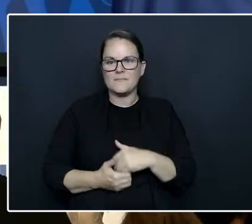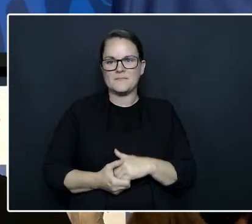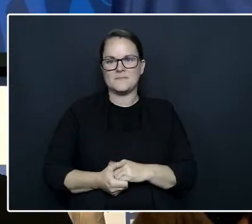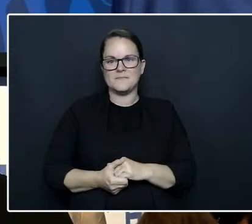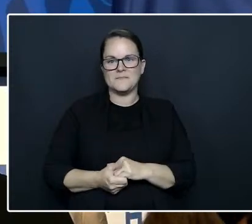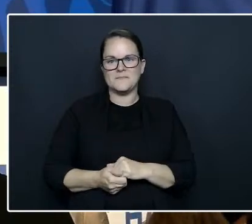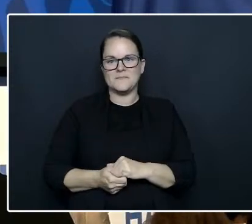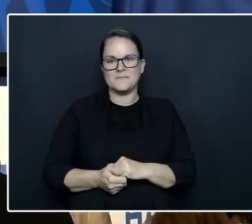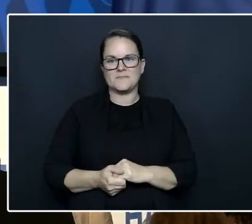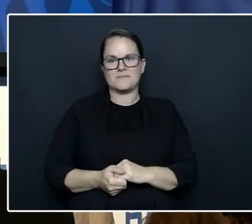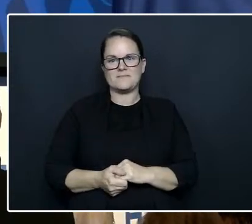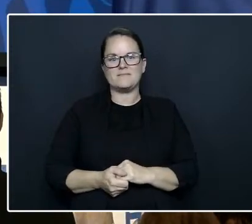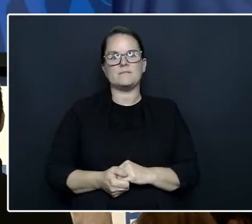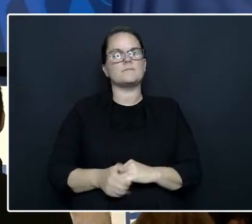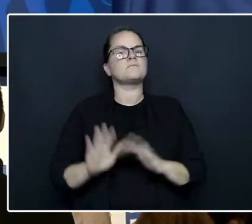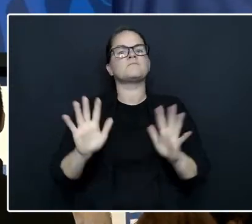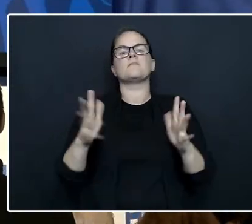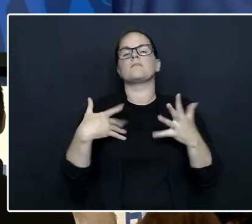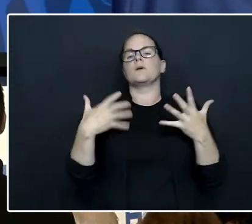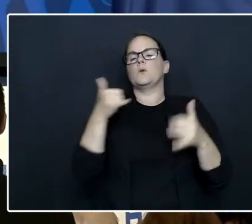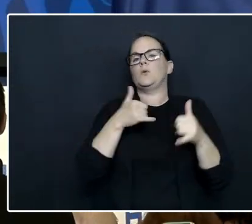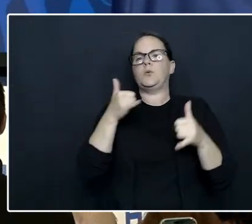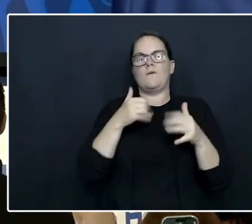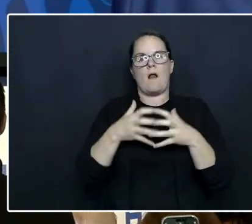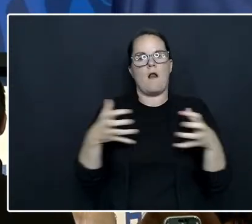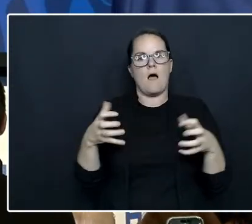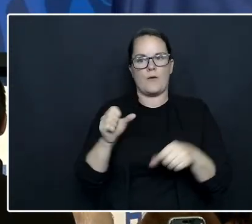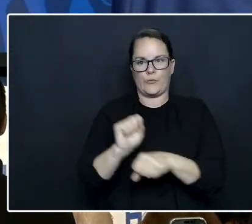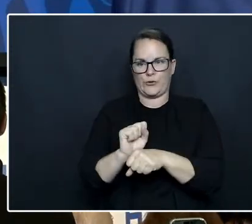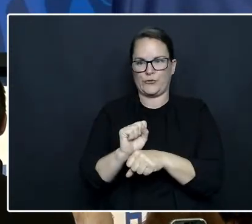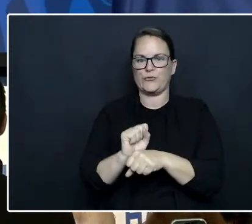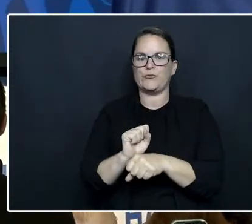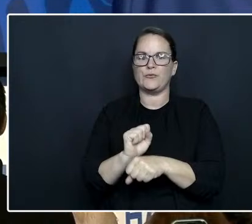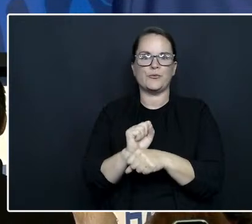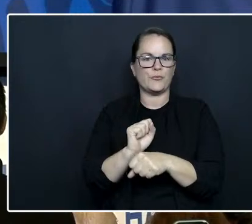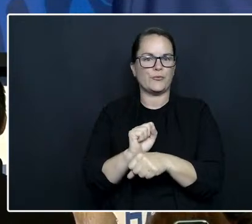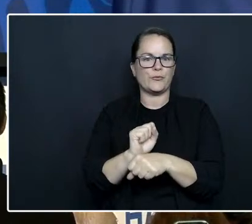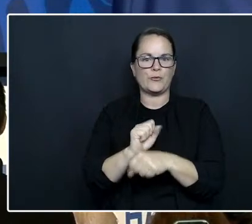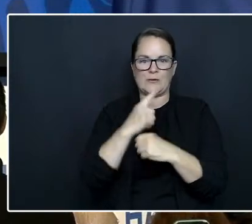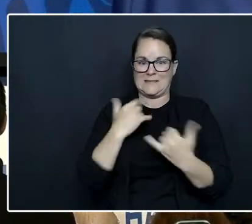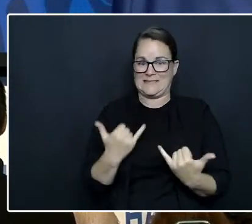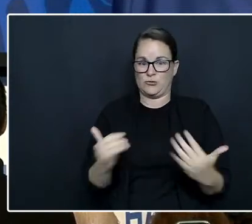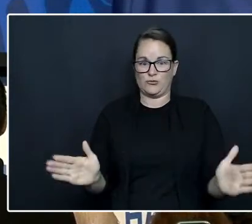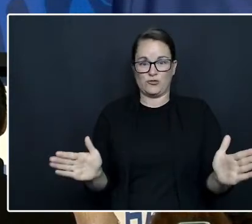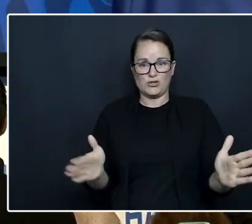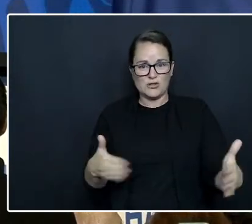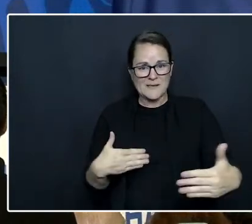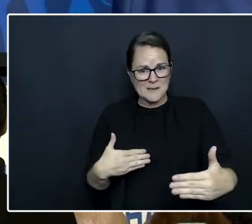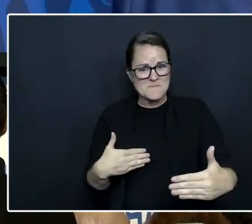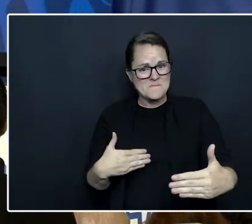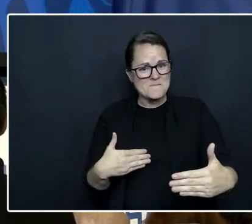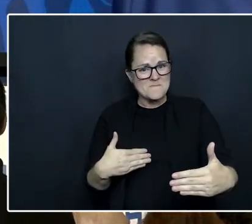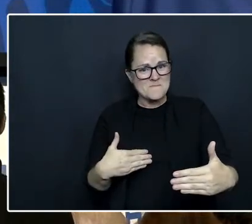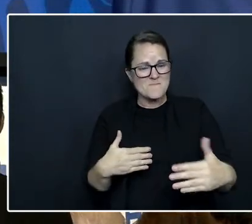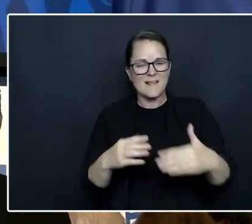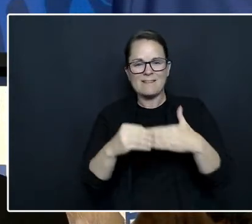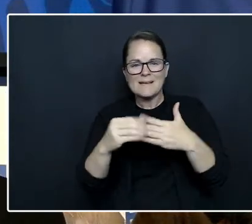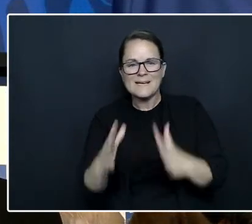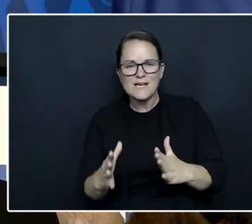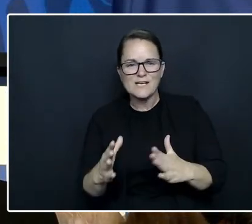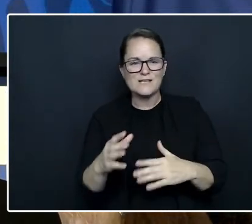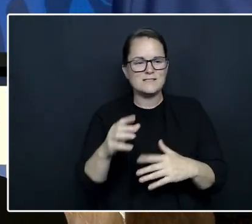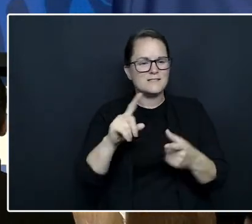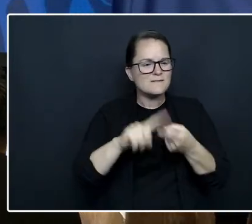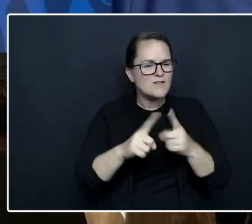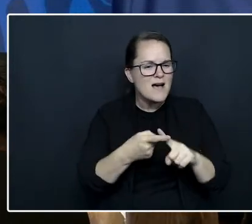So let me just say, this is an extraordinary room of leaders and dear friends and long-standing supporters